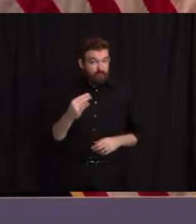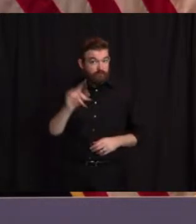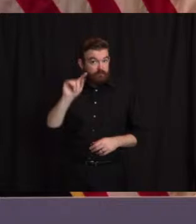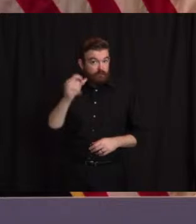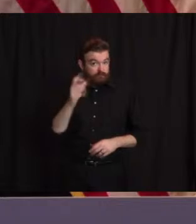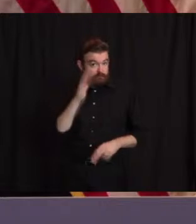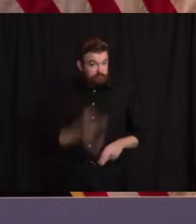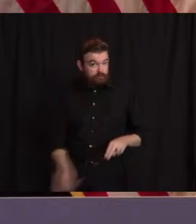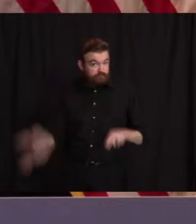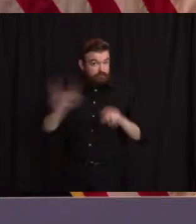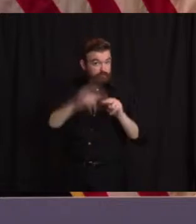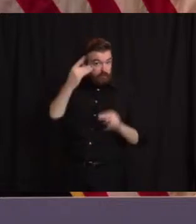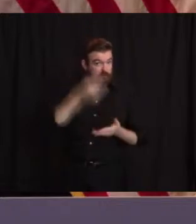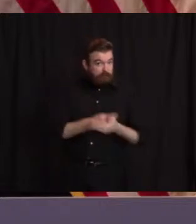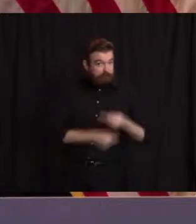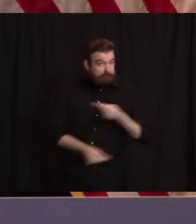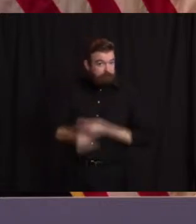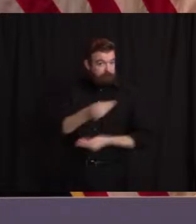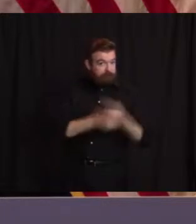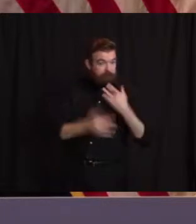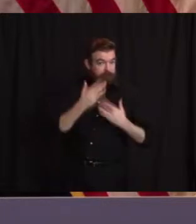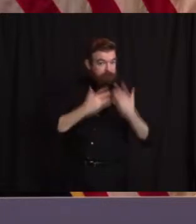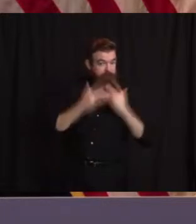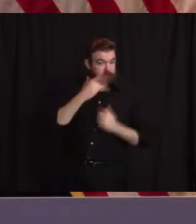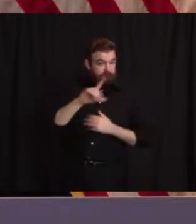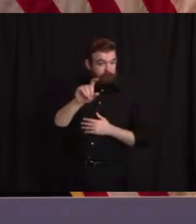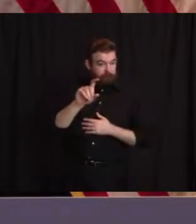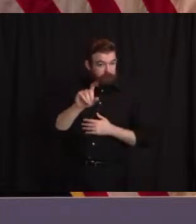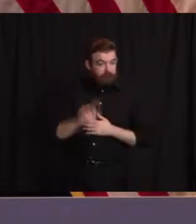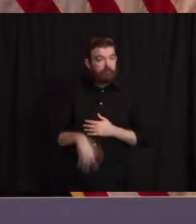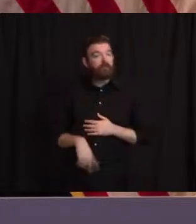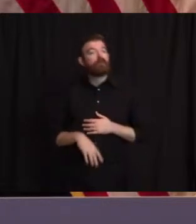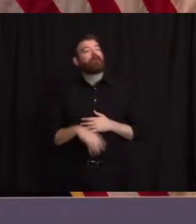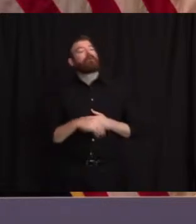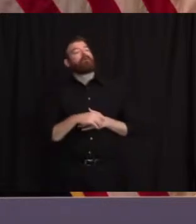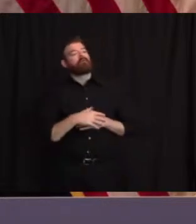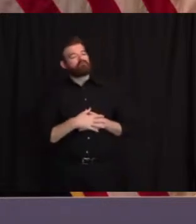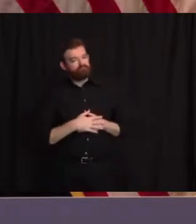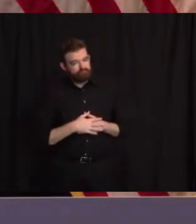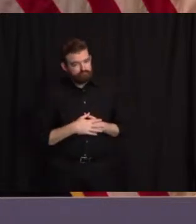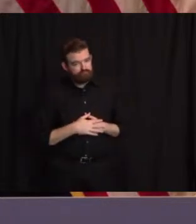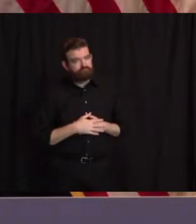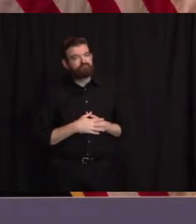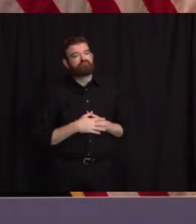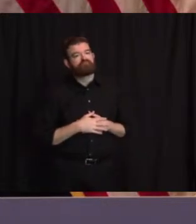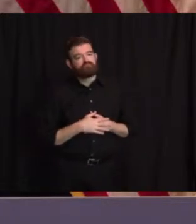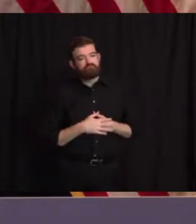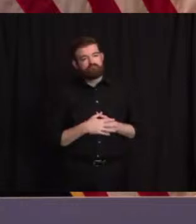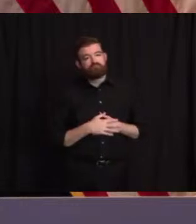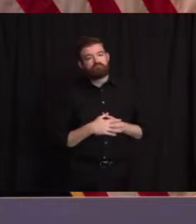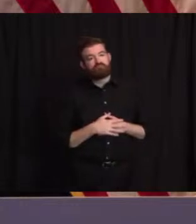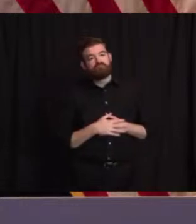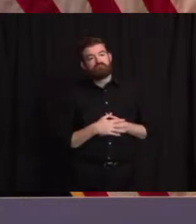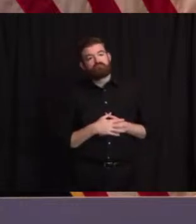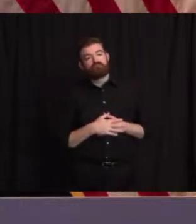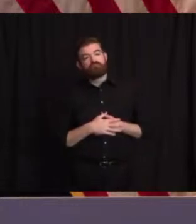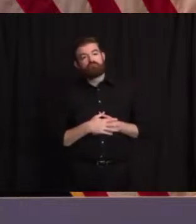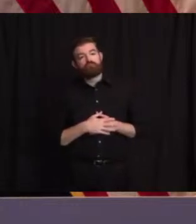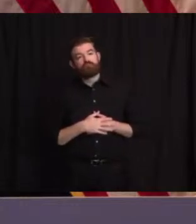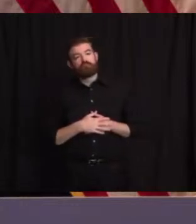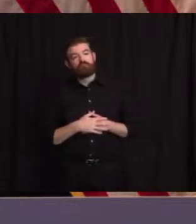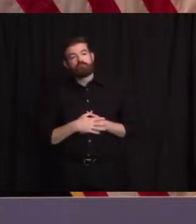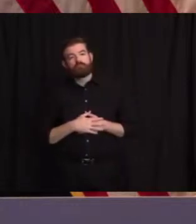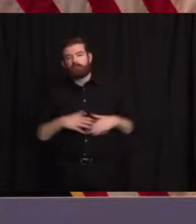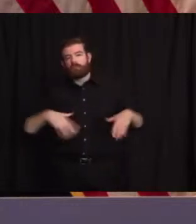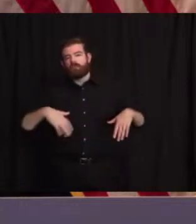Okay, on the last one, there's nothing that Liz will talk about today that includes tax increases in the stub budget, period, unless